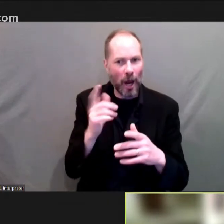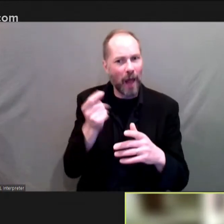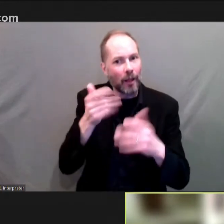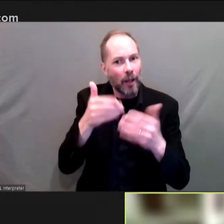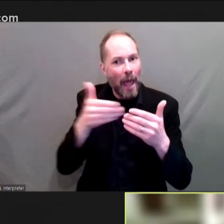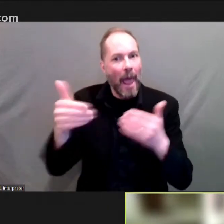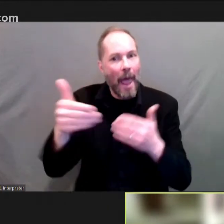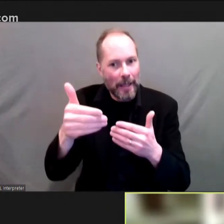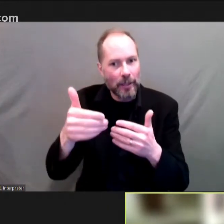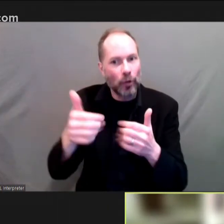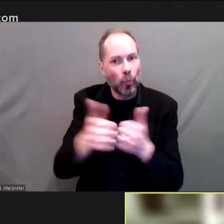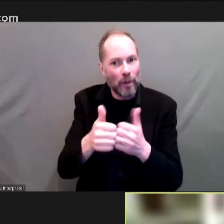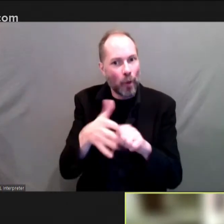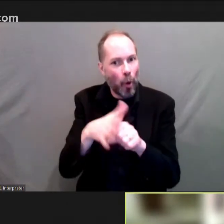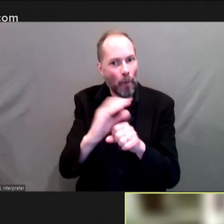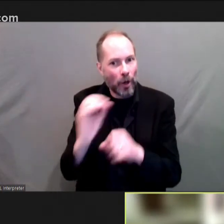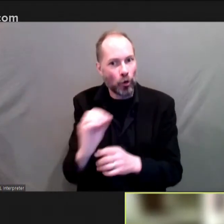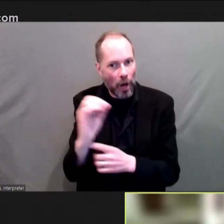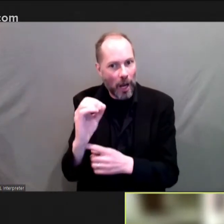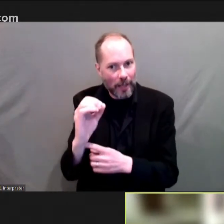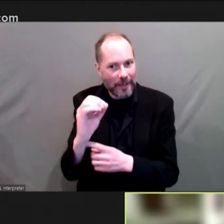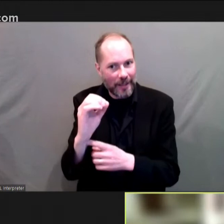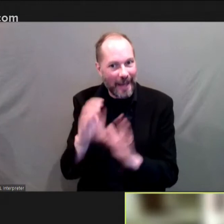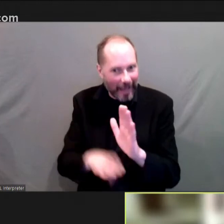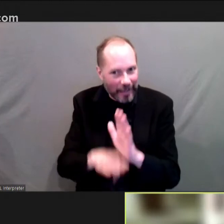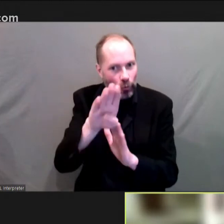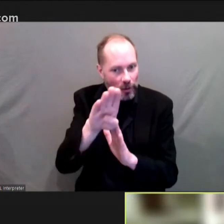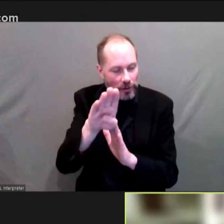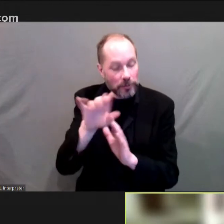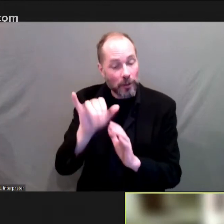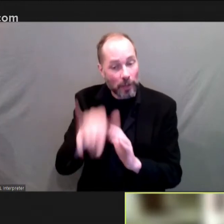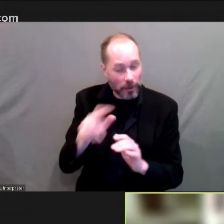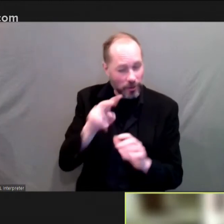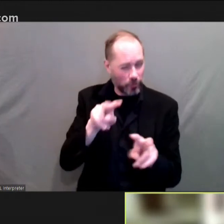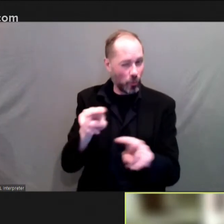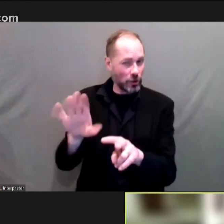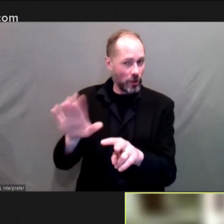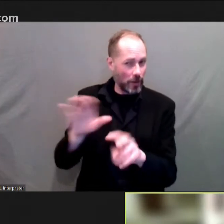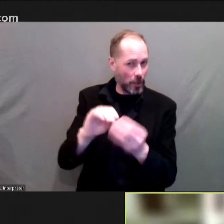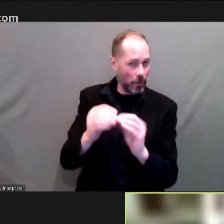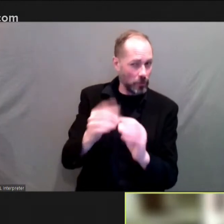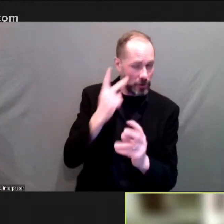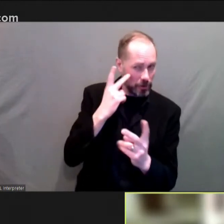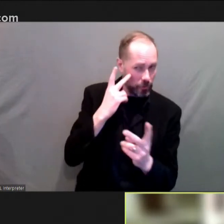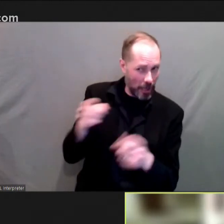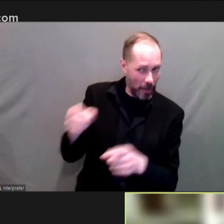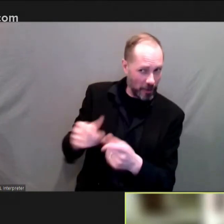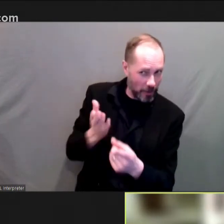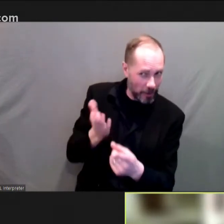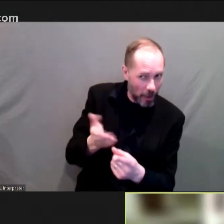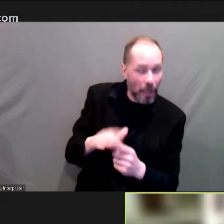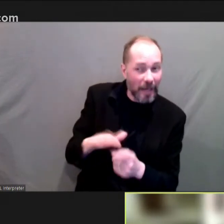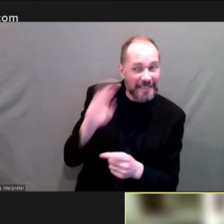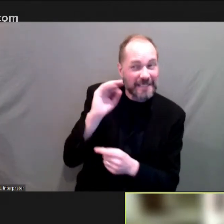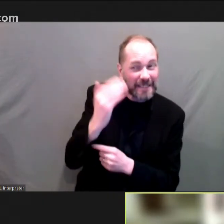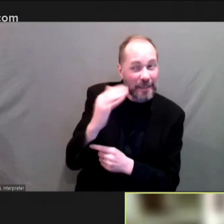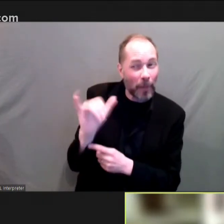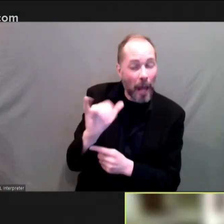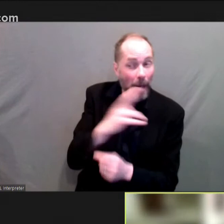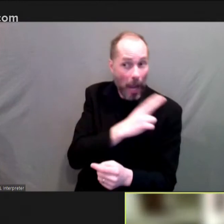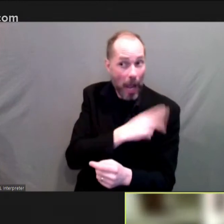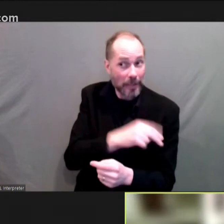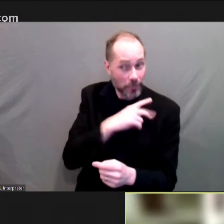to the Omicron increase. And it does seem like in those places, hospitalizations